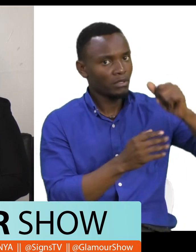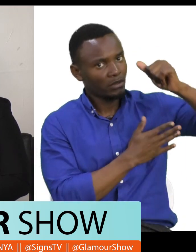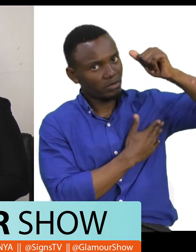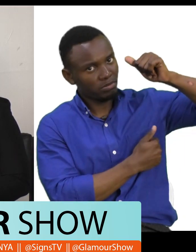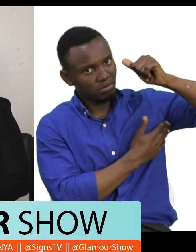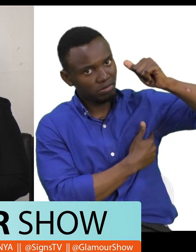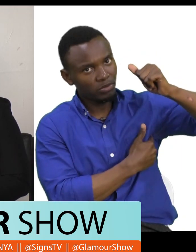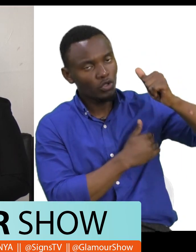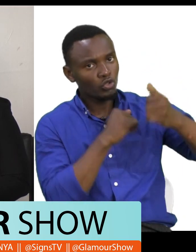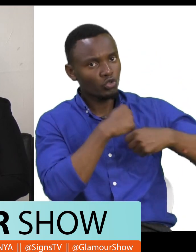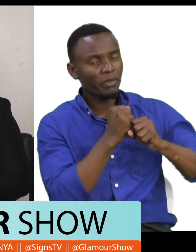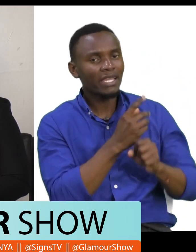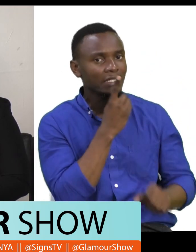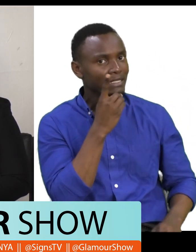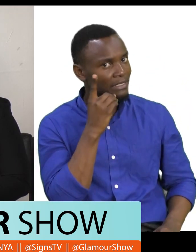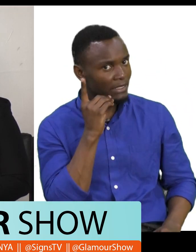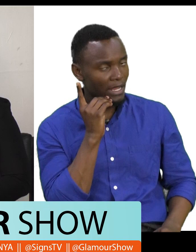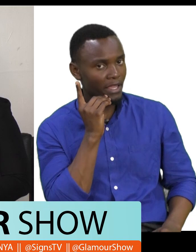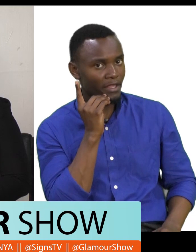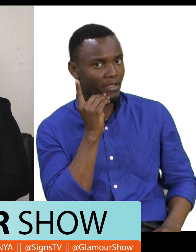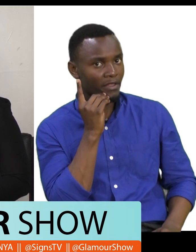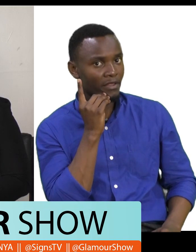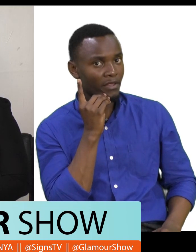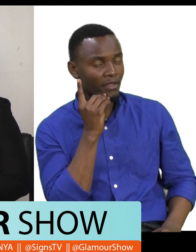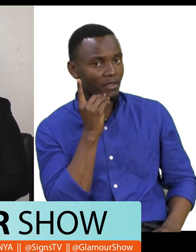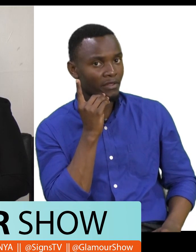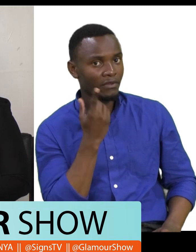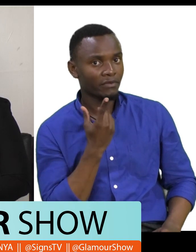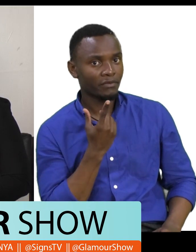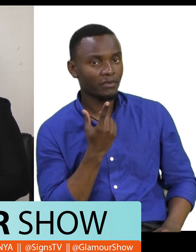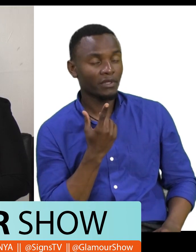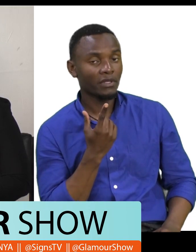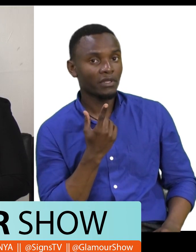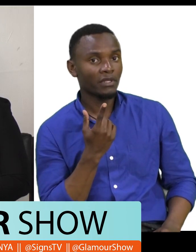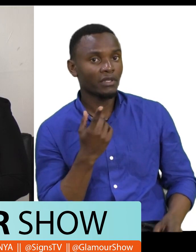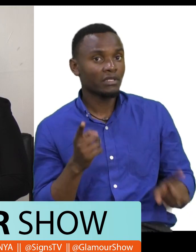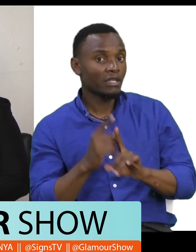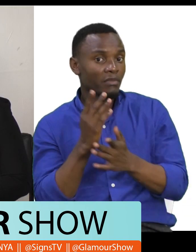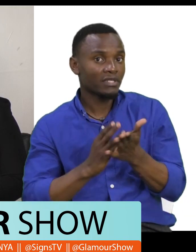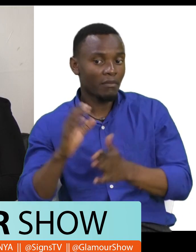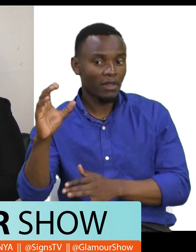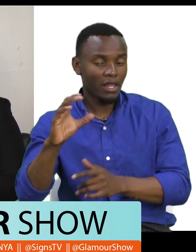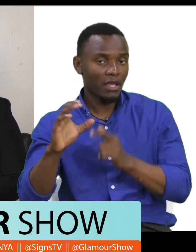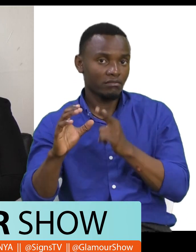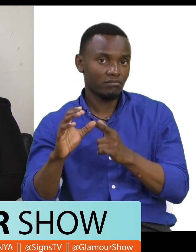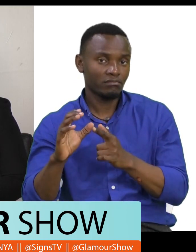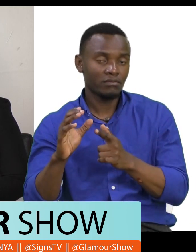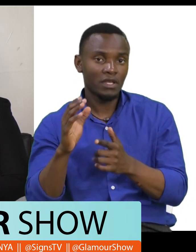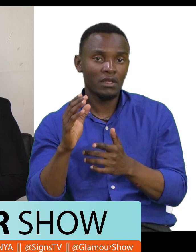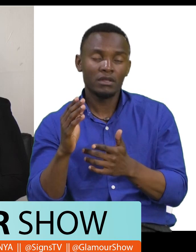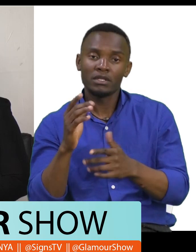will absorb the moisture from that area. So you can find that there are certain clients who tend